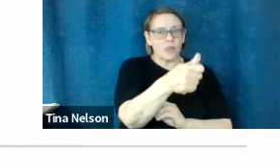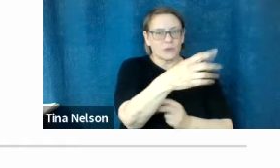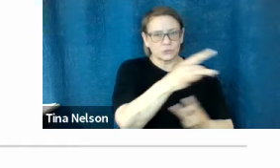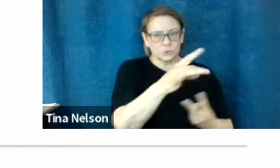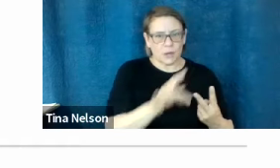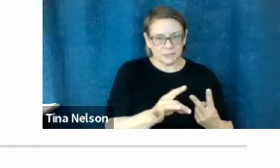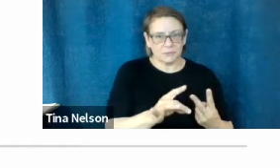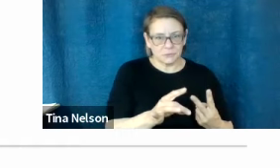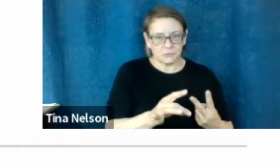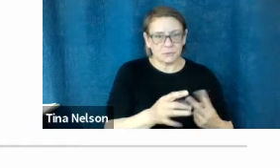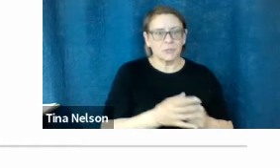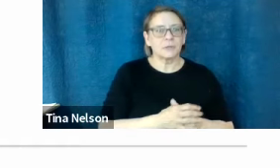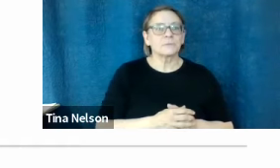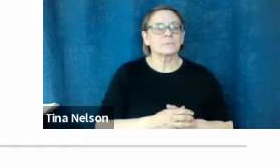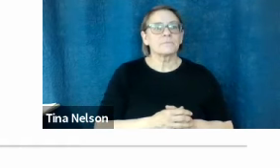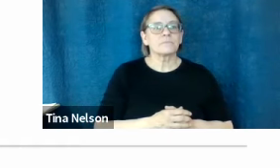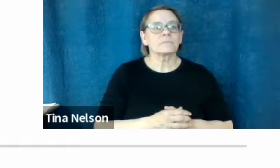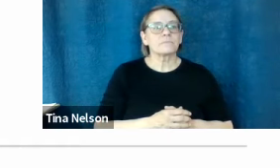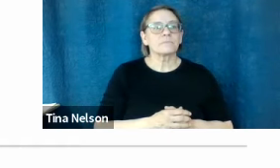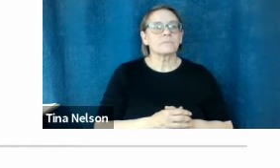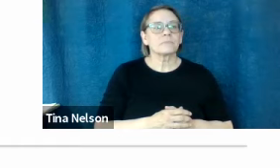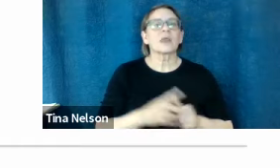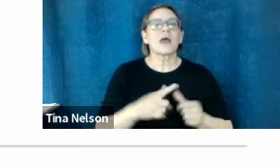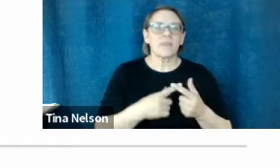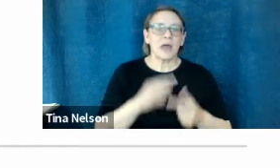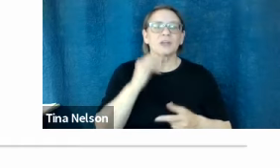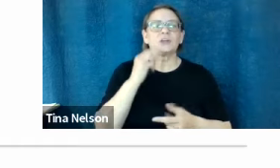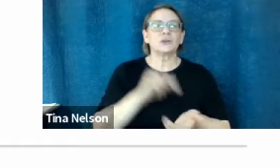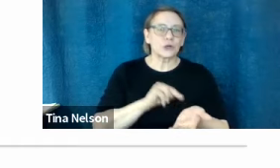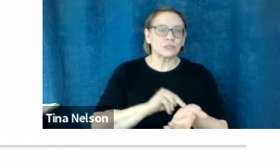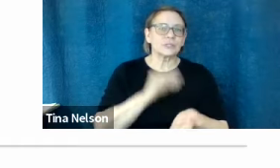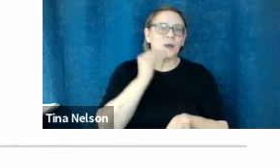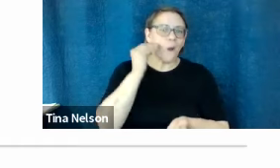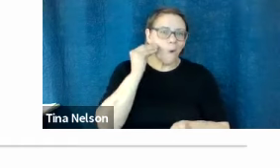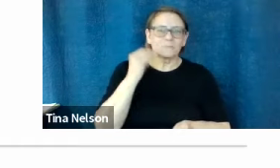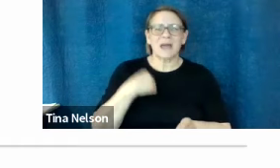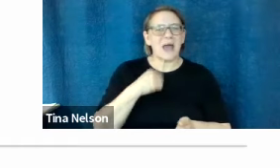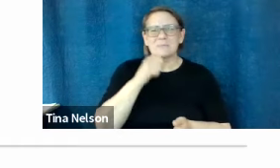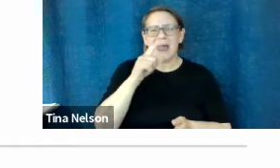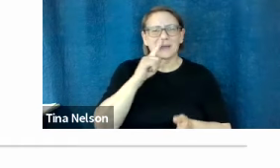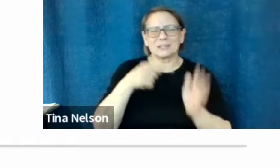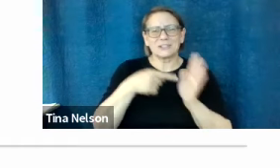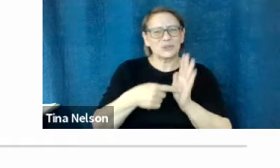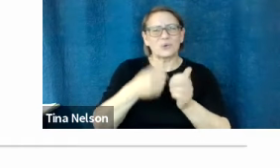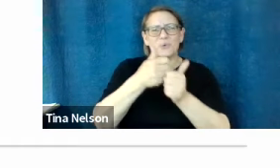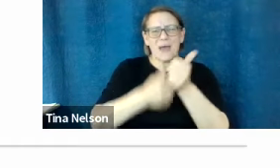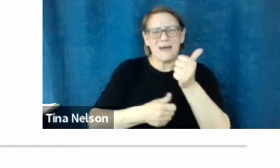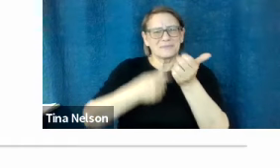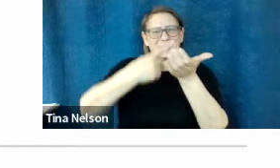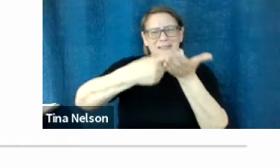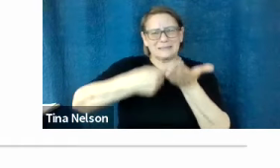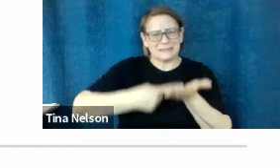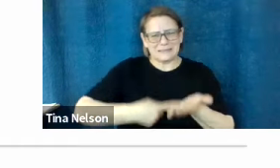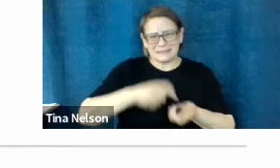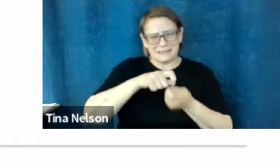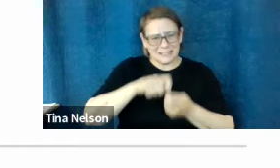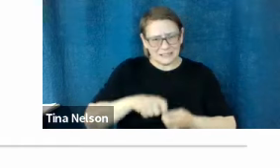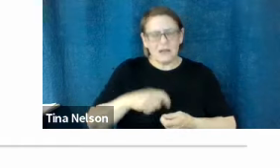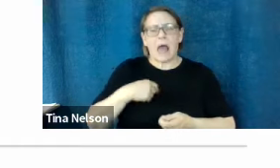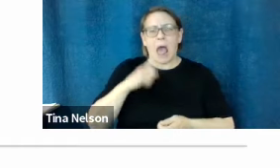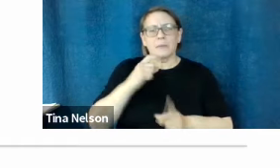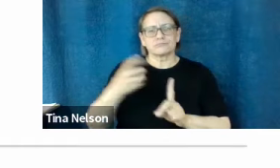than nursing homes and retired. I'm not going to go into every line and then discuss everything. I've written specific notes on